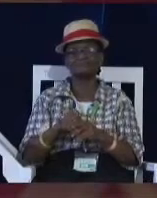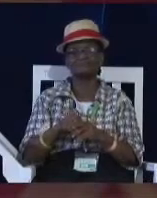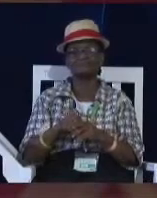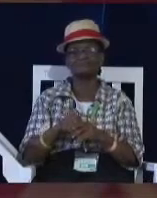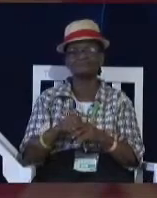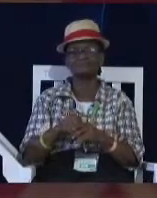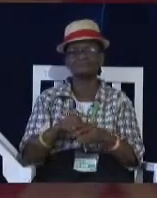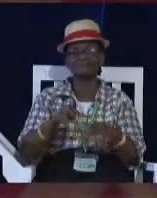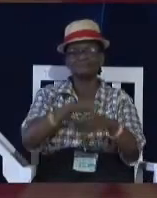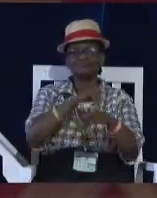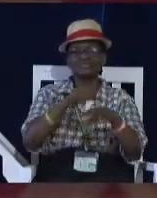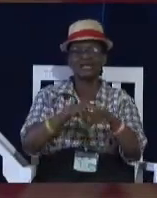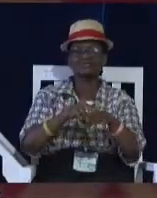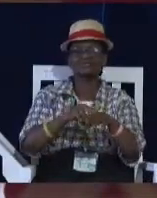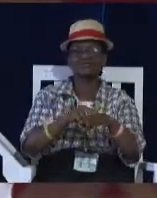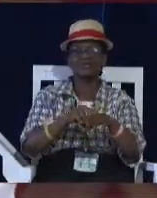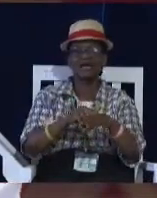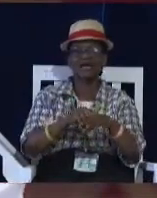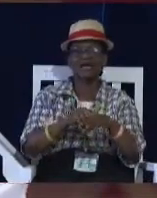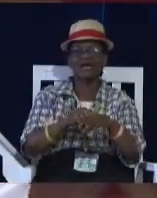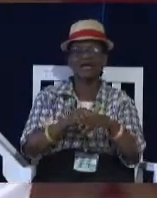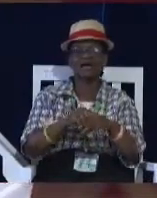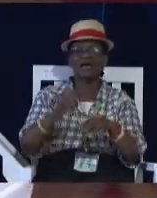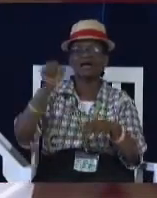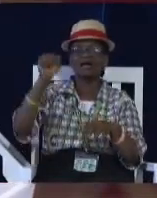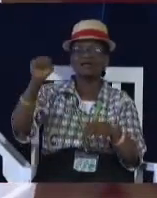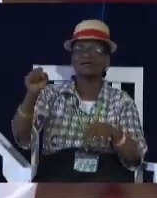the National Stadium in Surulere.